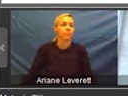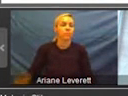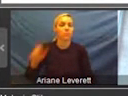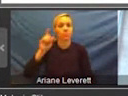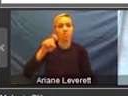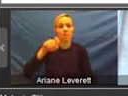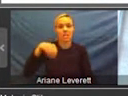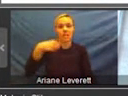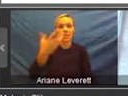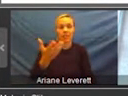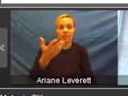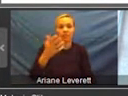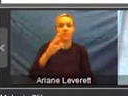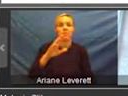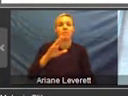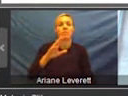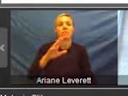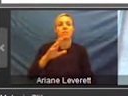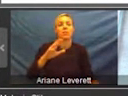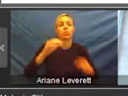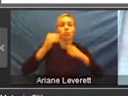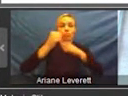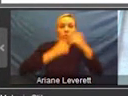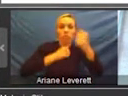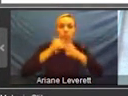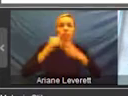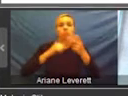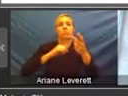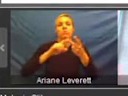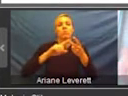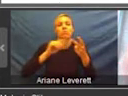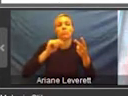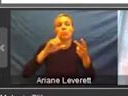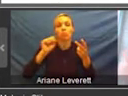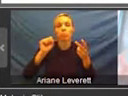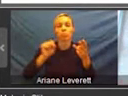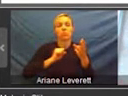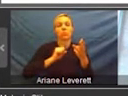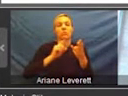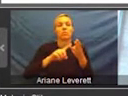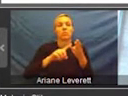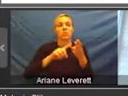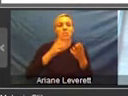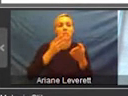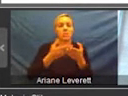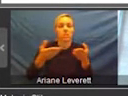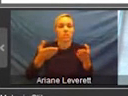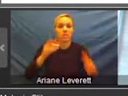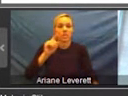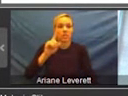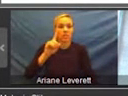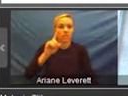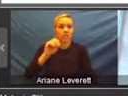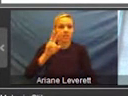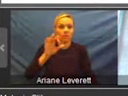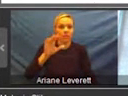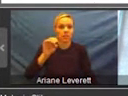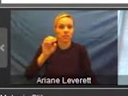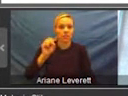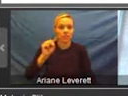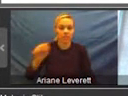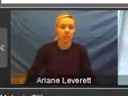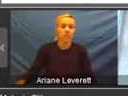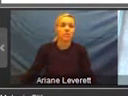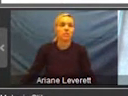infrastructure and tools and devices, and then people will become developed, yeah, did